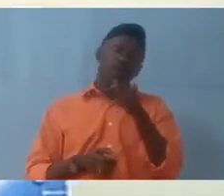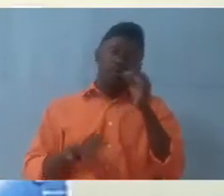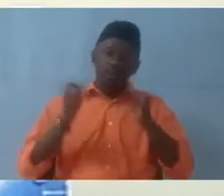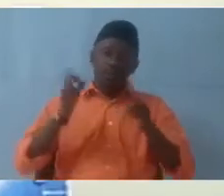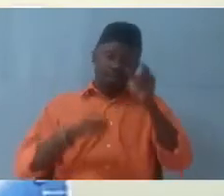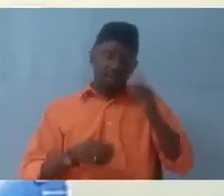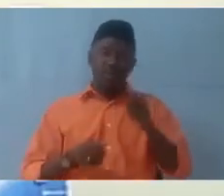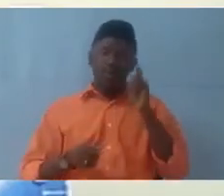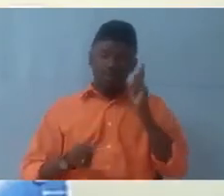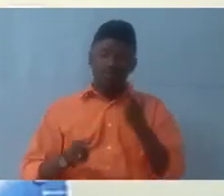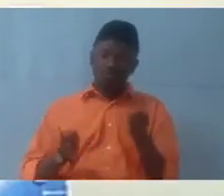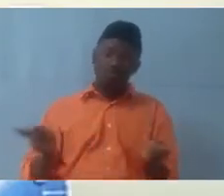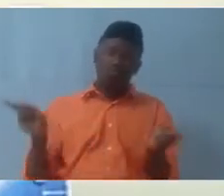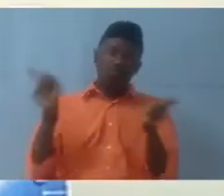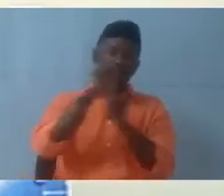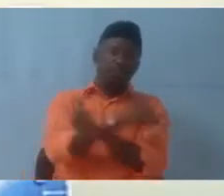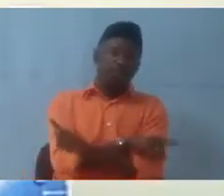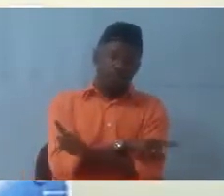Yes.